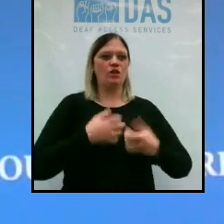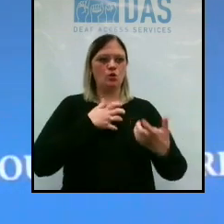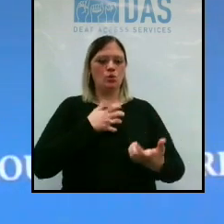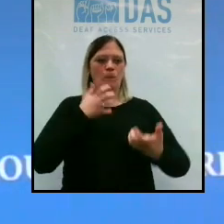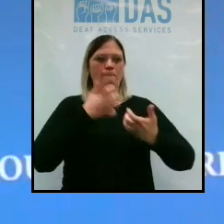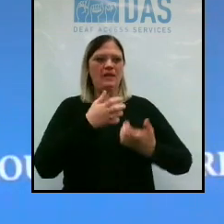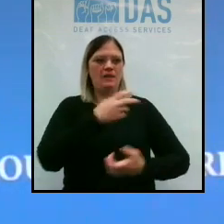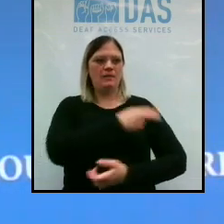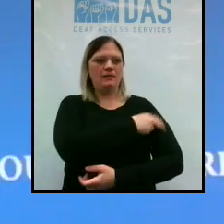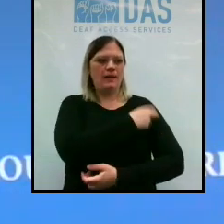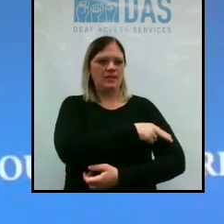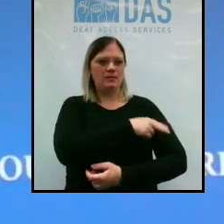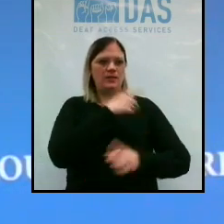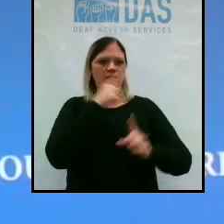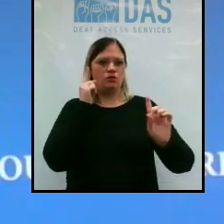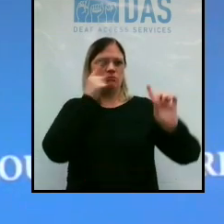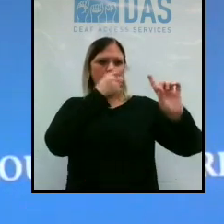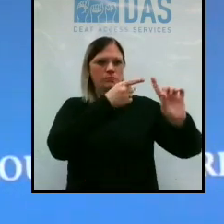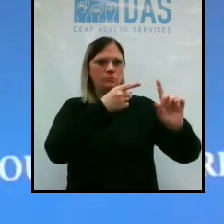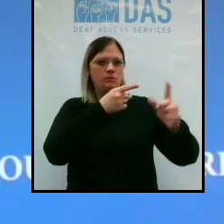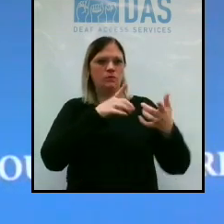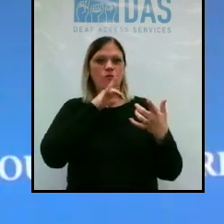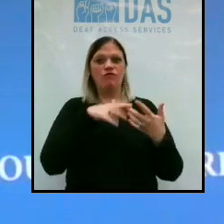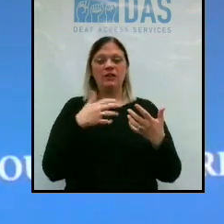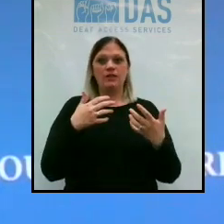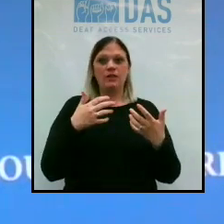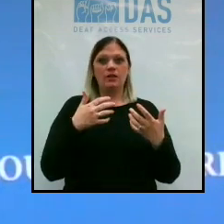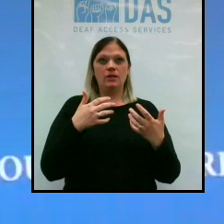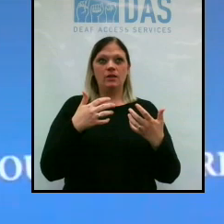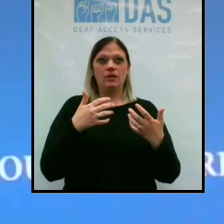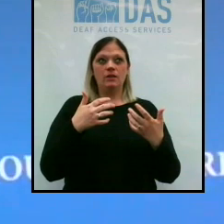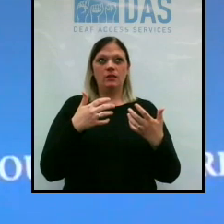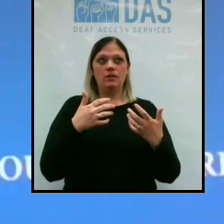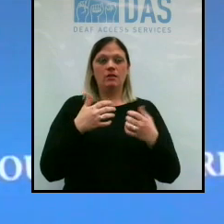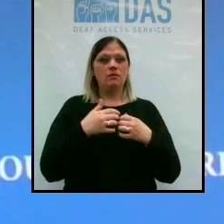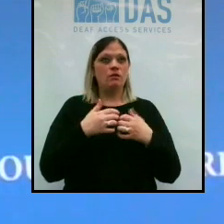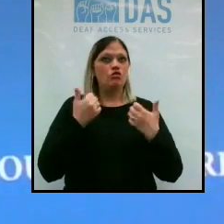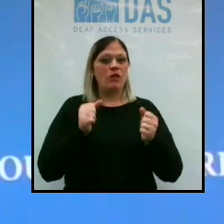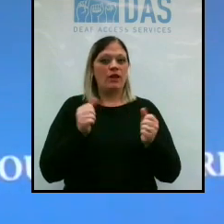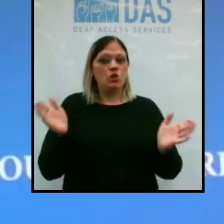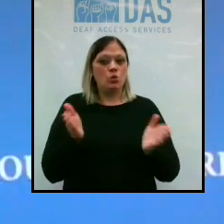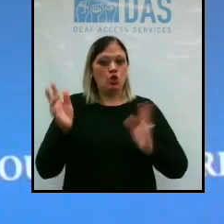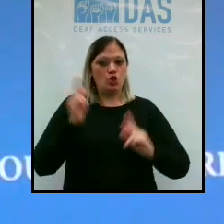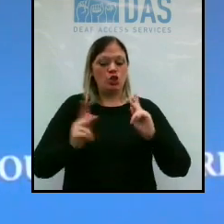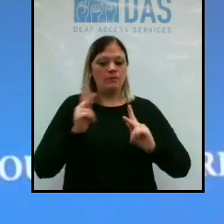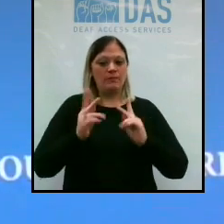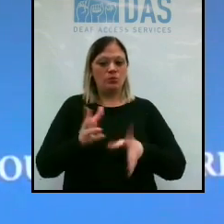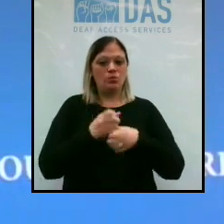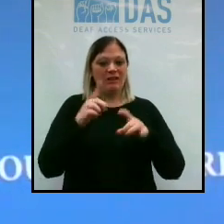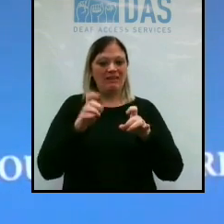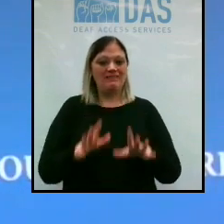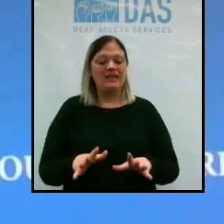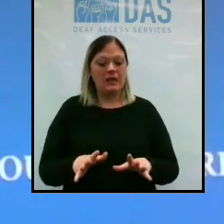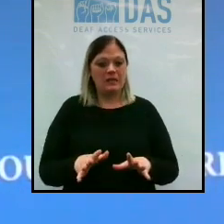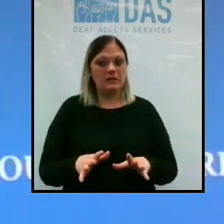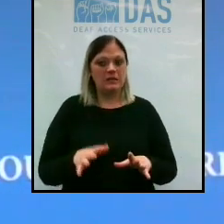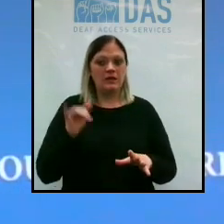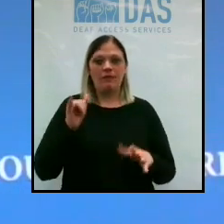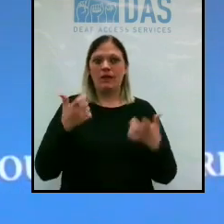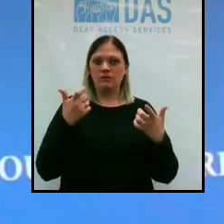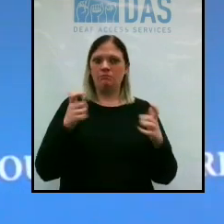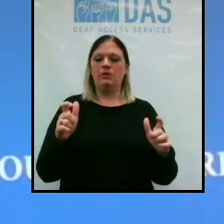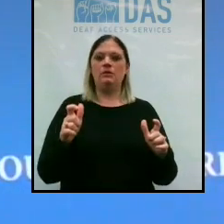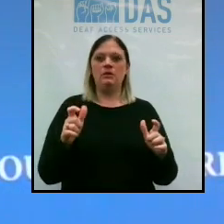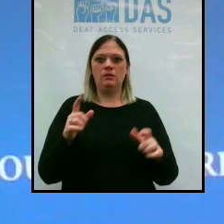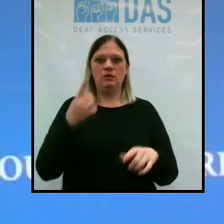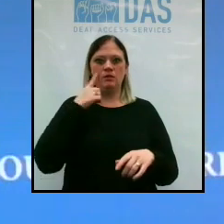hospitalization benchmark? I know right now you're really trying to encourage as many people as possible to get tested. which is a big leap forward for the county compared to when